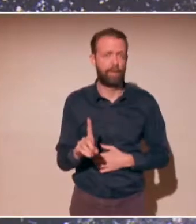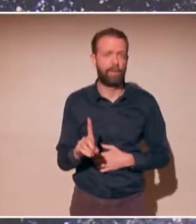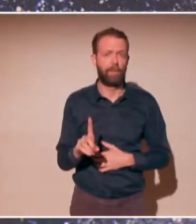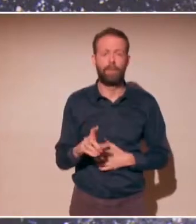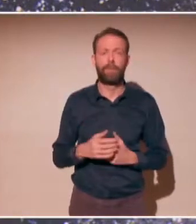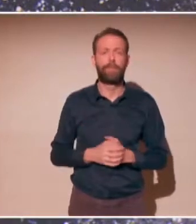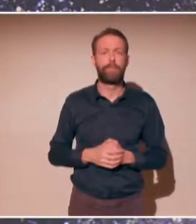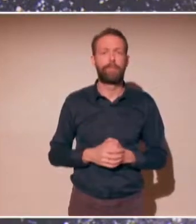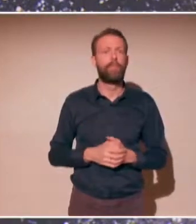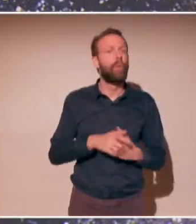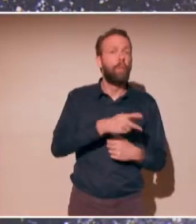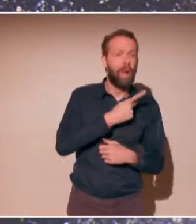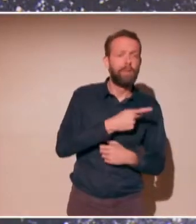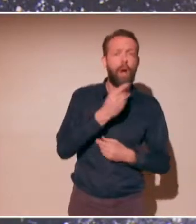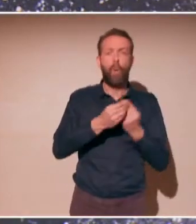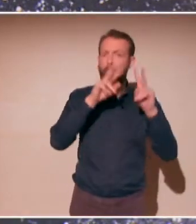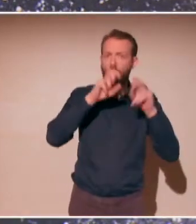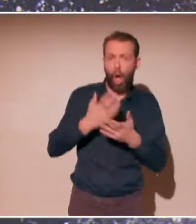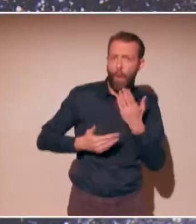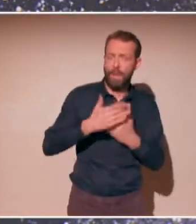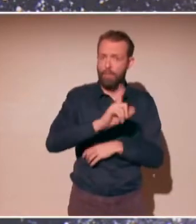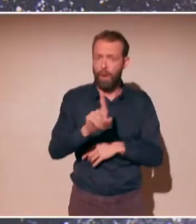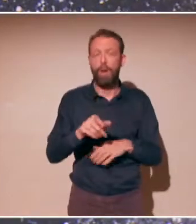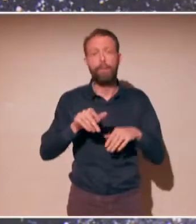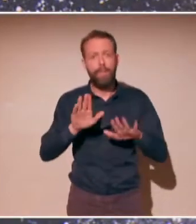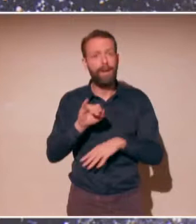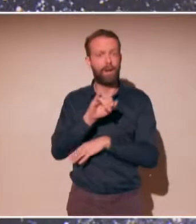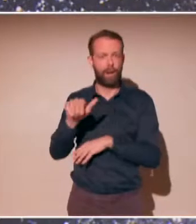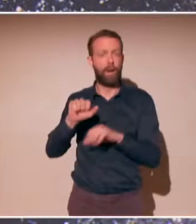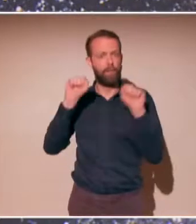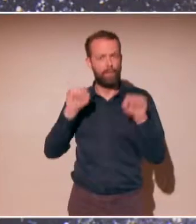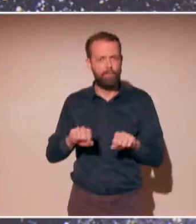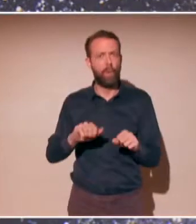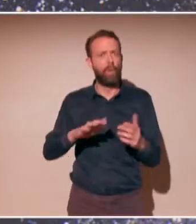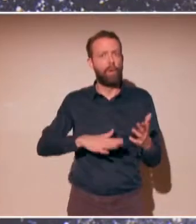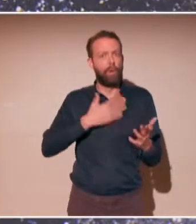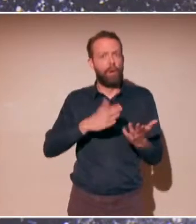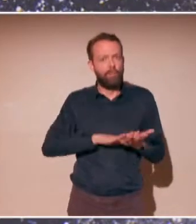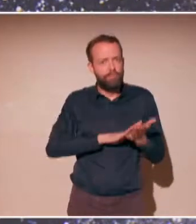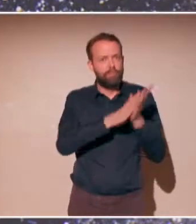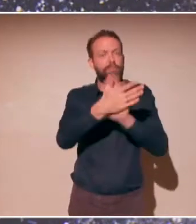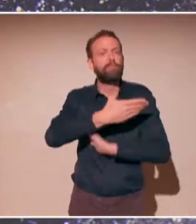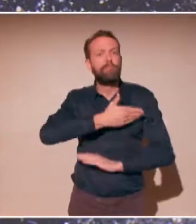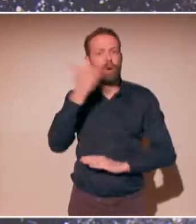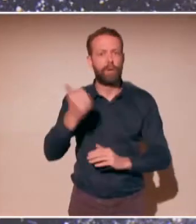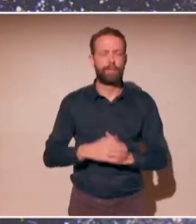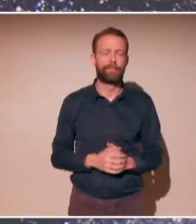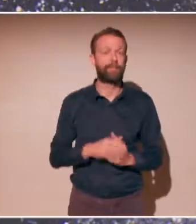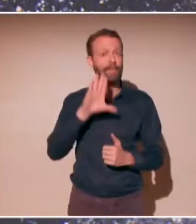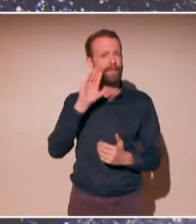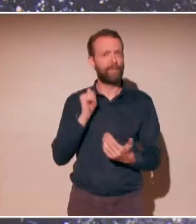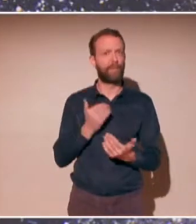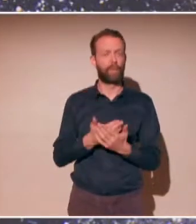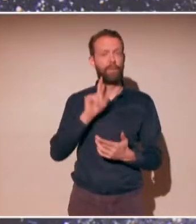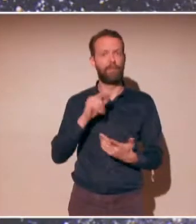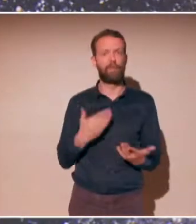in any way replace a doctor, a human doctor, or a researcher or scientist, but it allows us to work